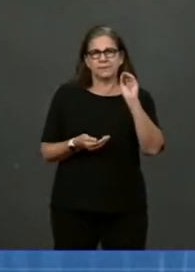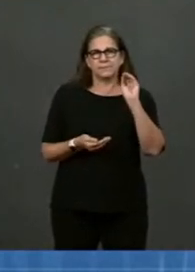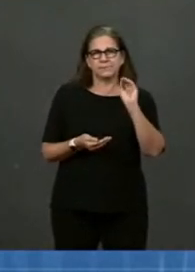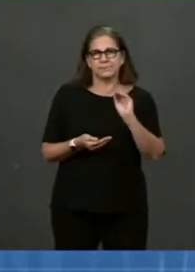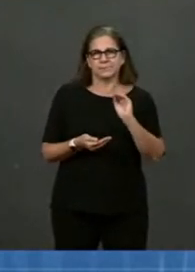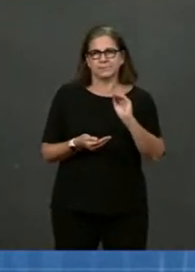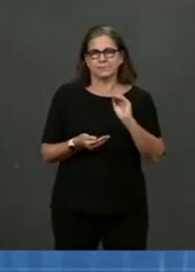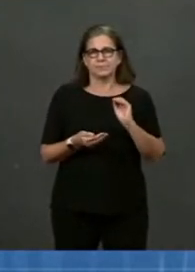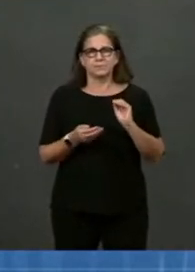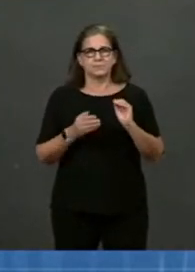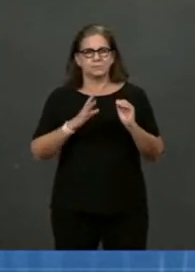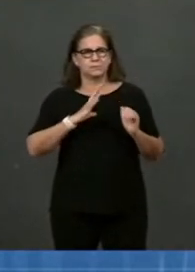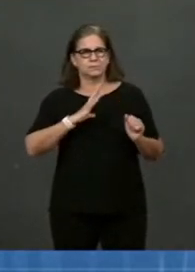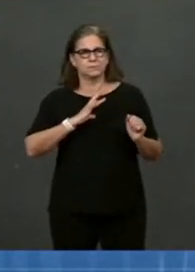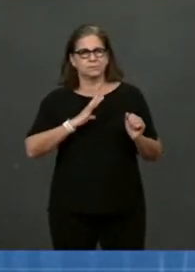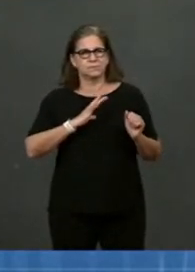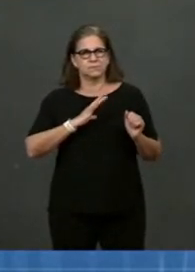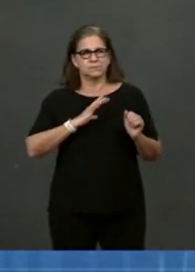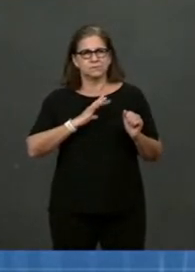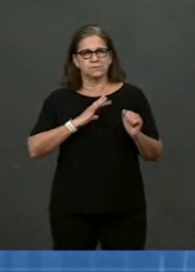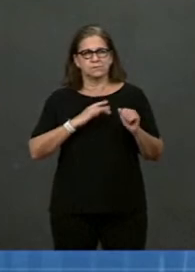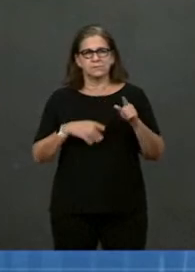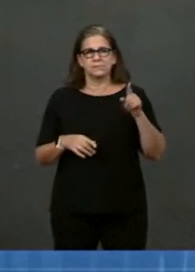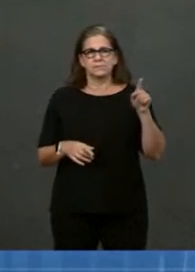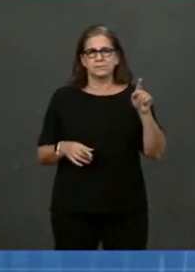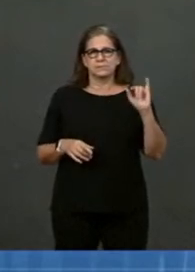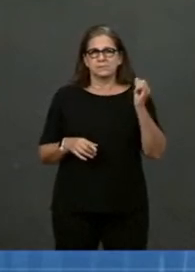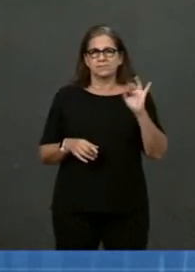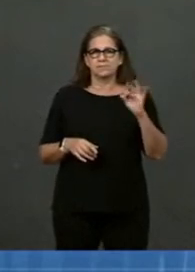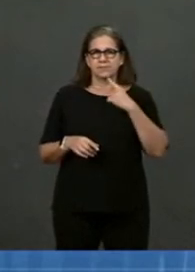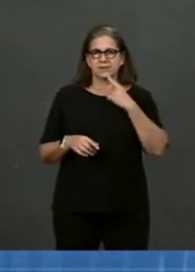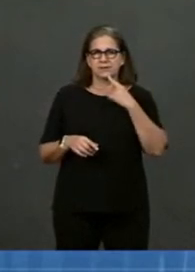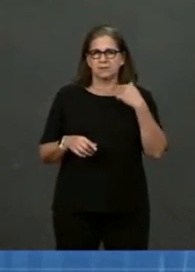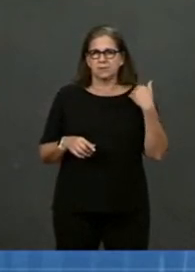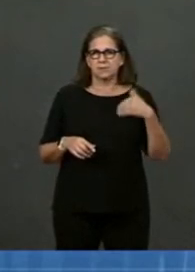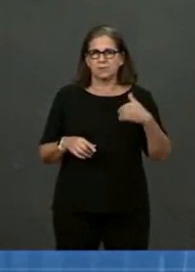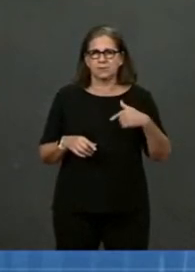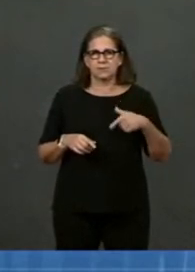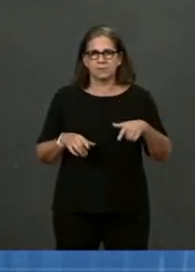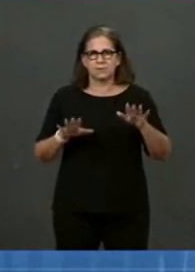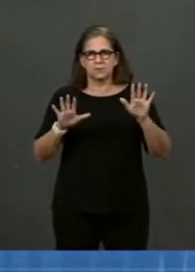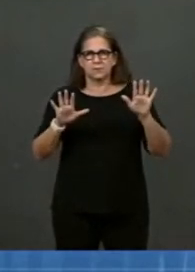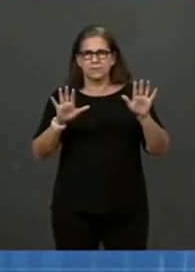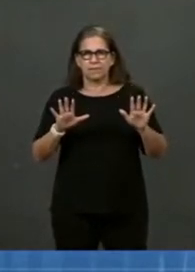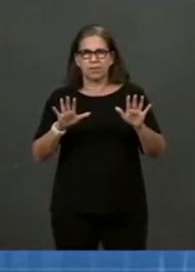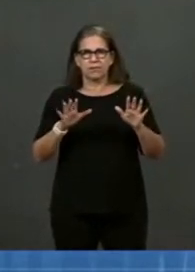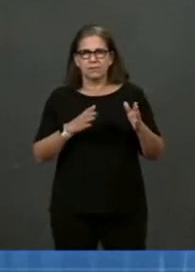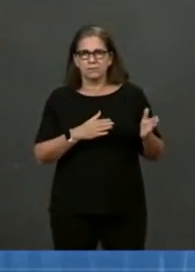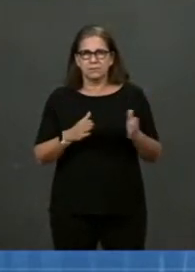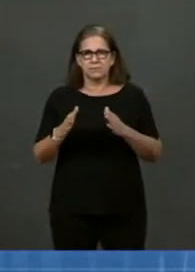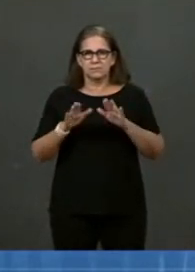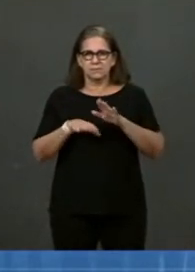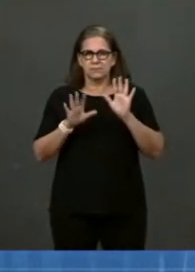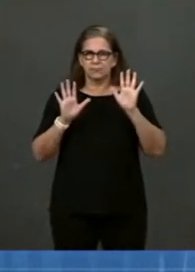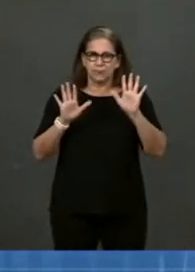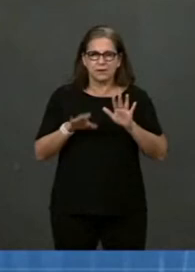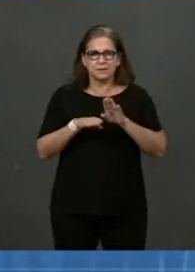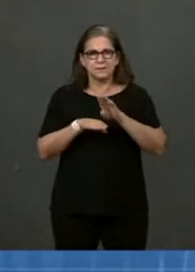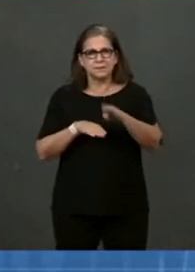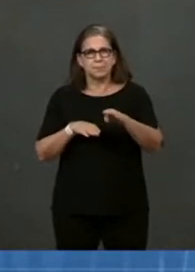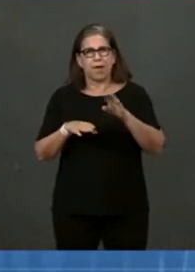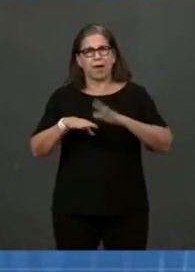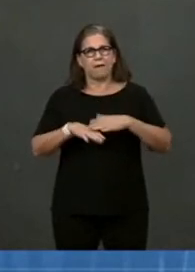Jeff stated, this week marks another important step in our vaccination program, and I want to walk you through the important